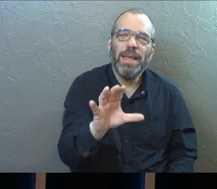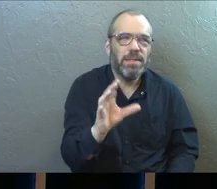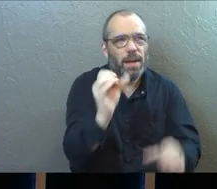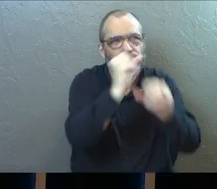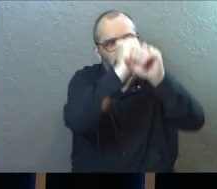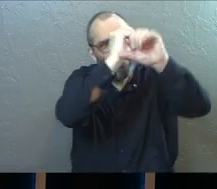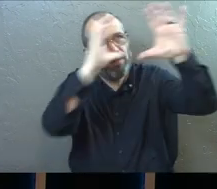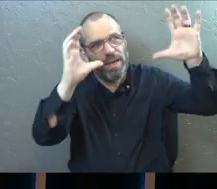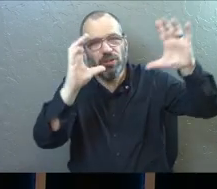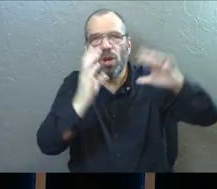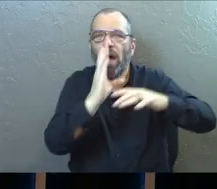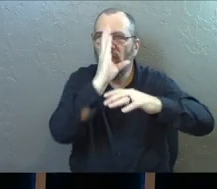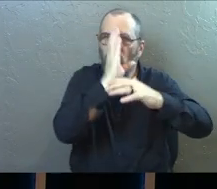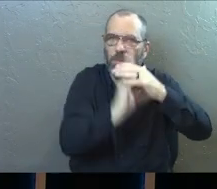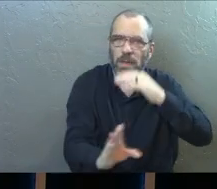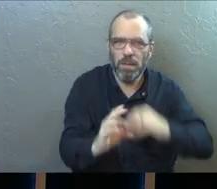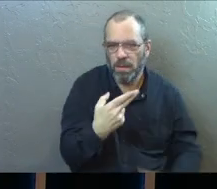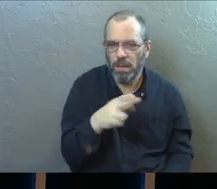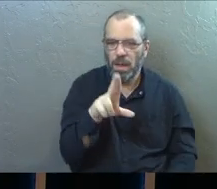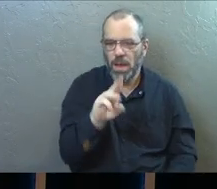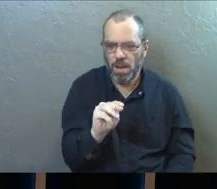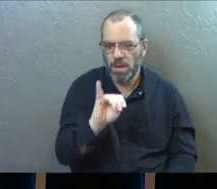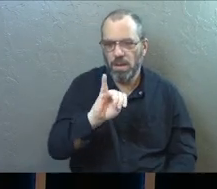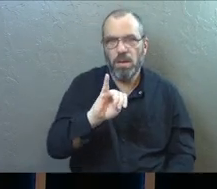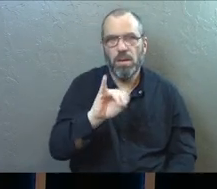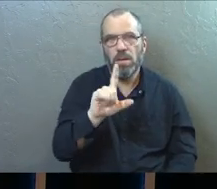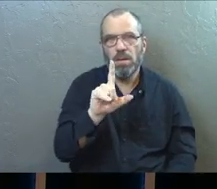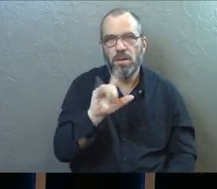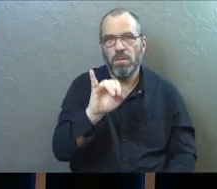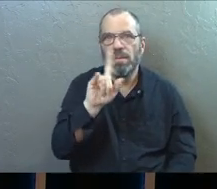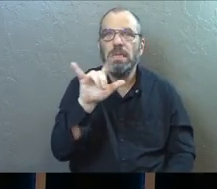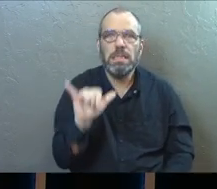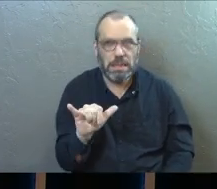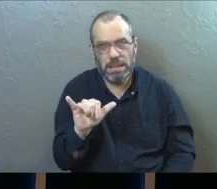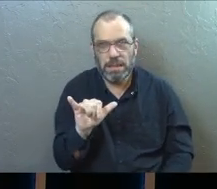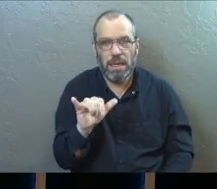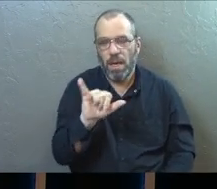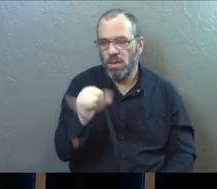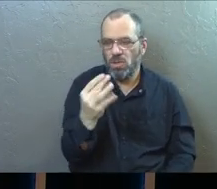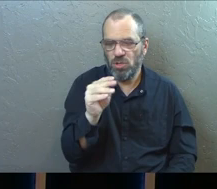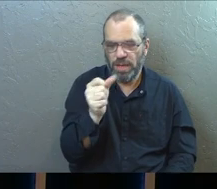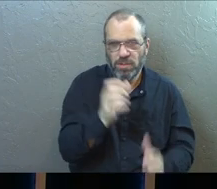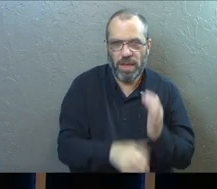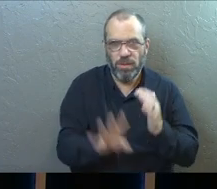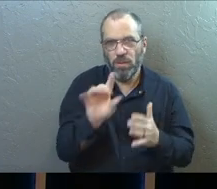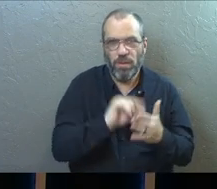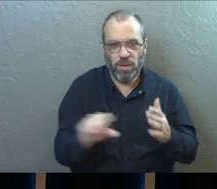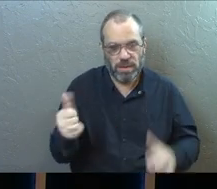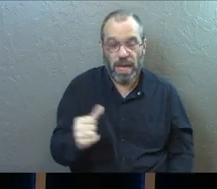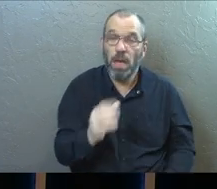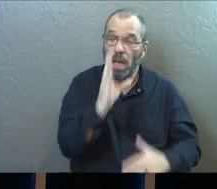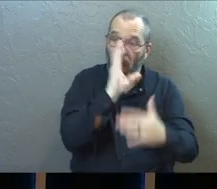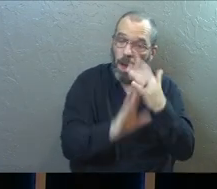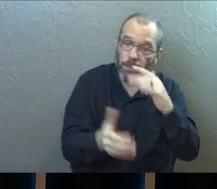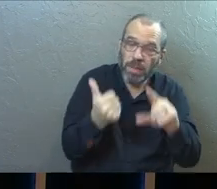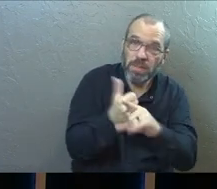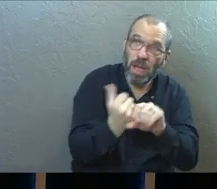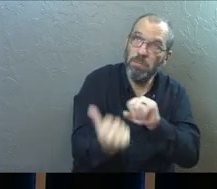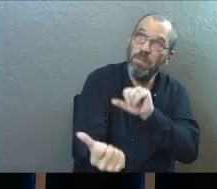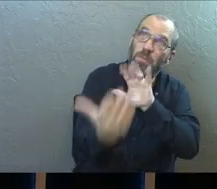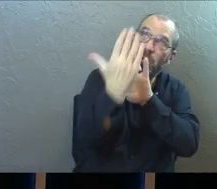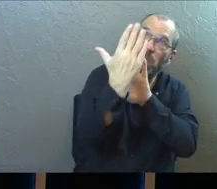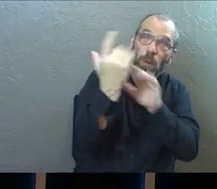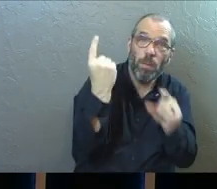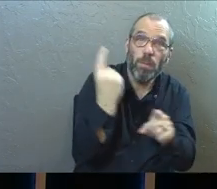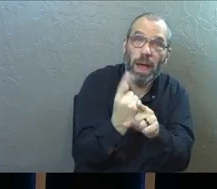picture of humility that we're called to with the Father, right? James 4:10, I don't have a slide for this, but humble yourselves before the